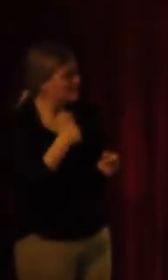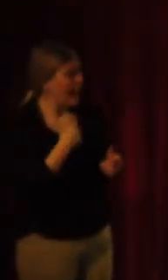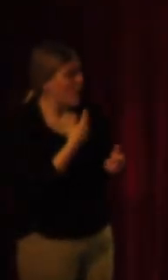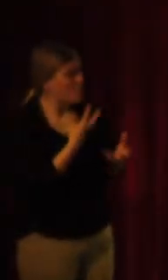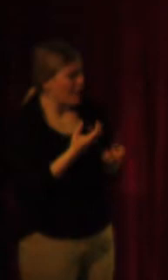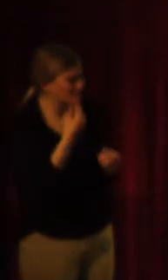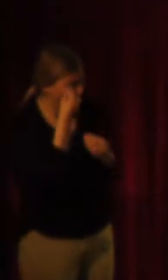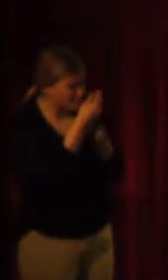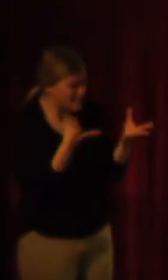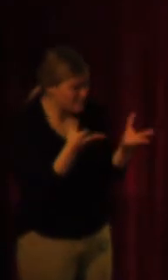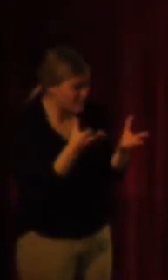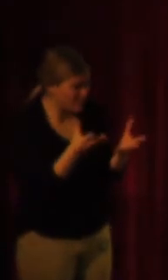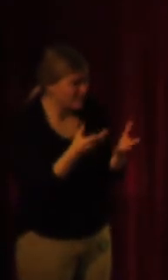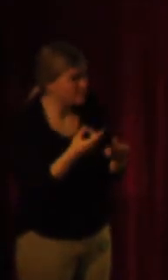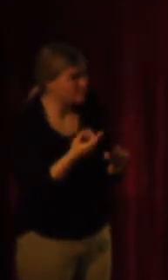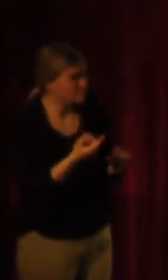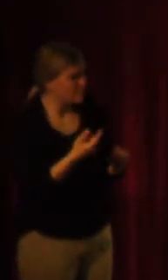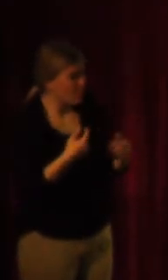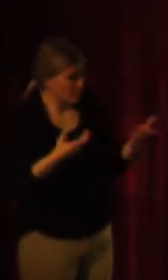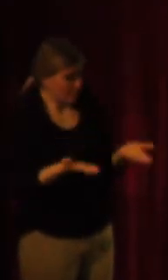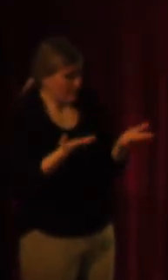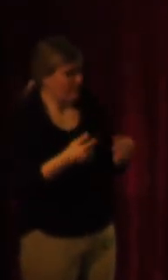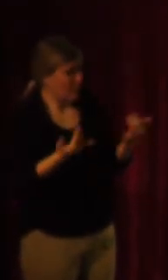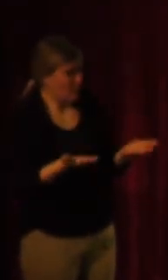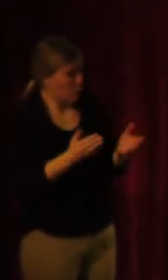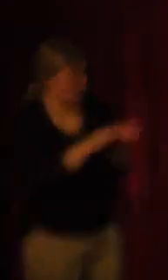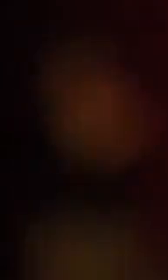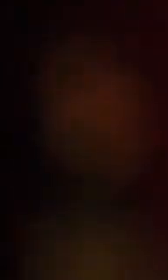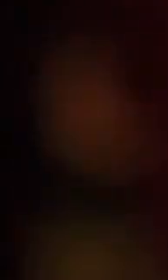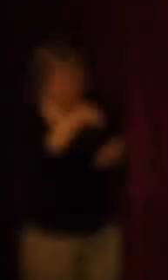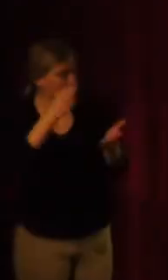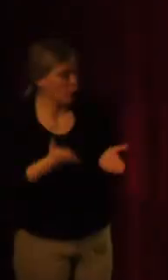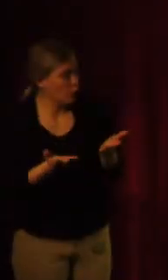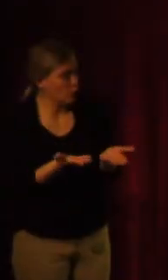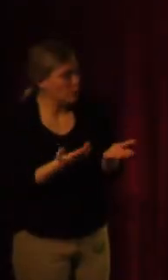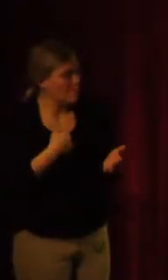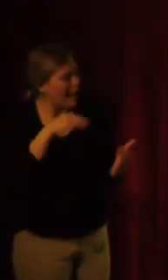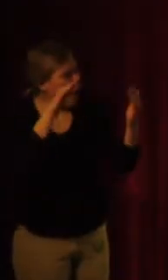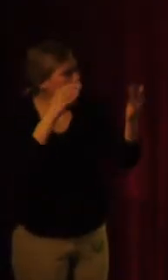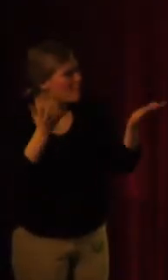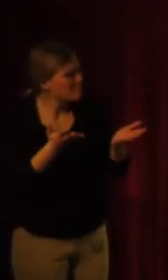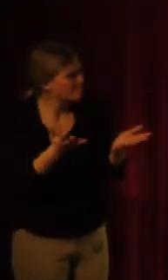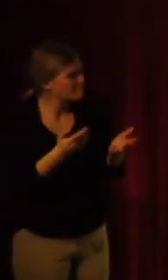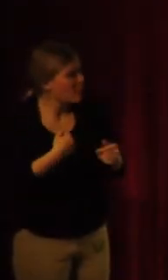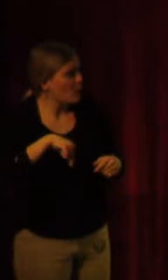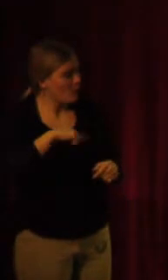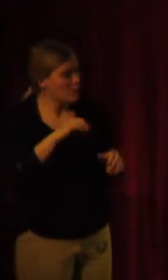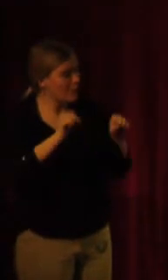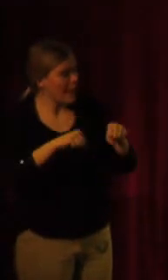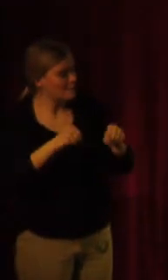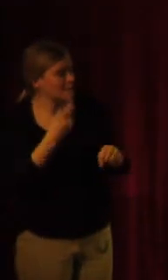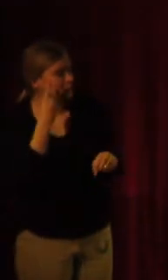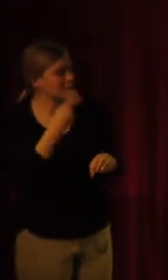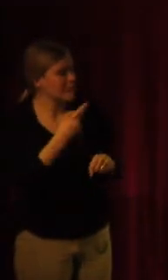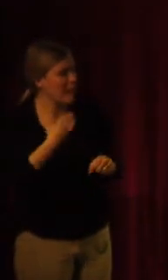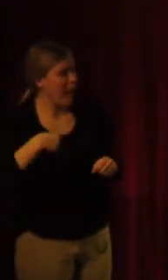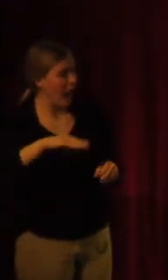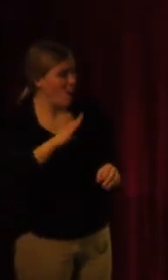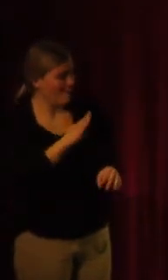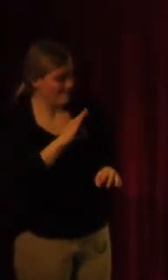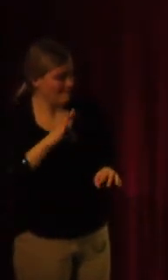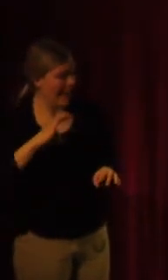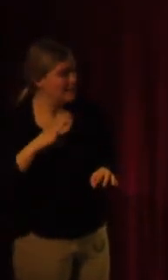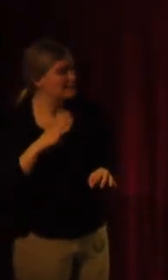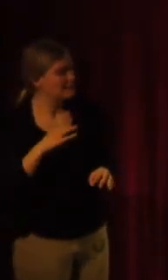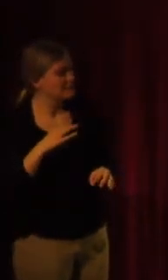to say something a little bit about what we've done this year in Community of Learners. My hope with Community of Learners has been that we are able to see that our faculty